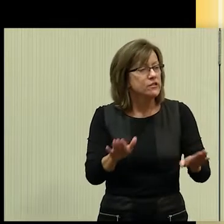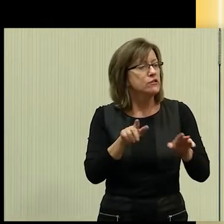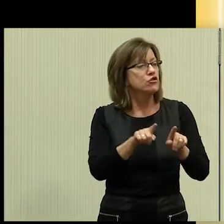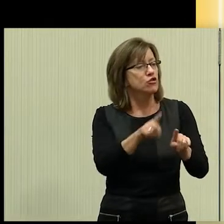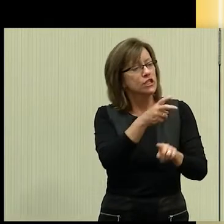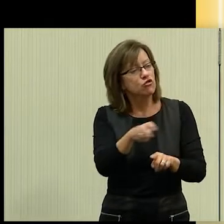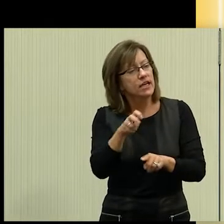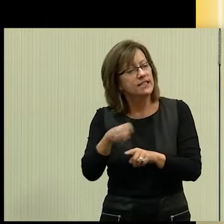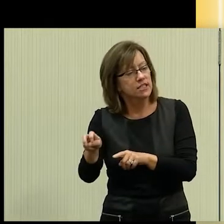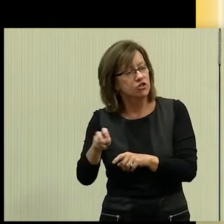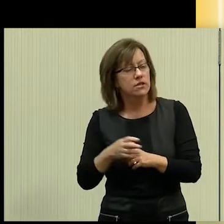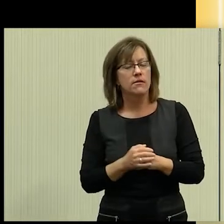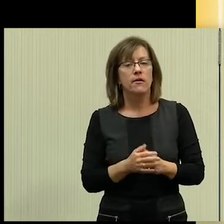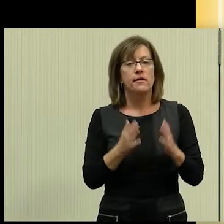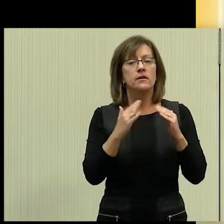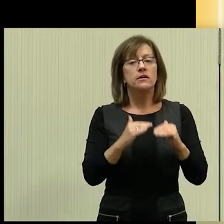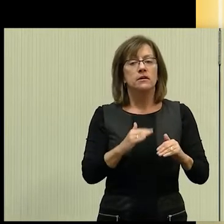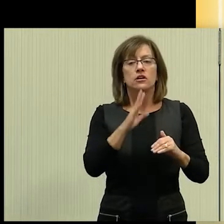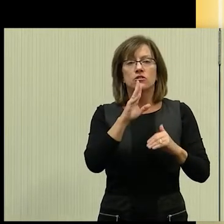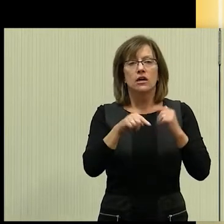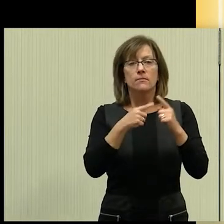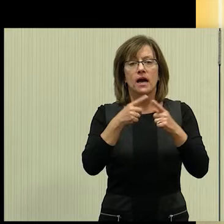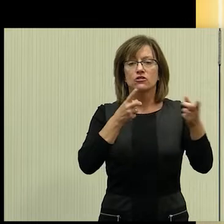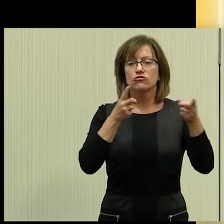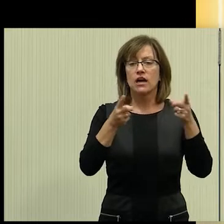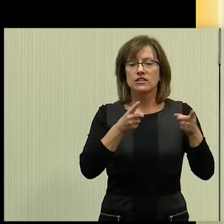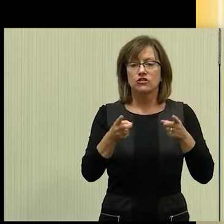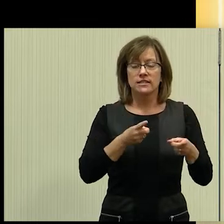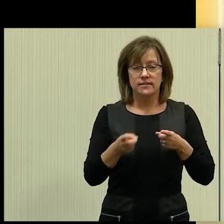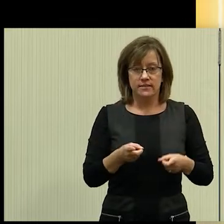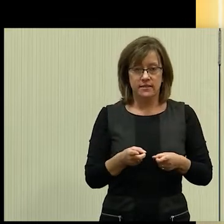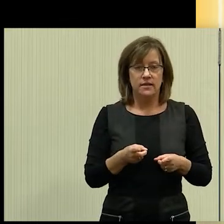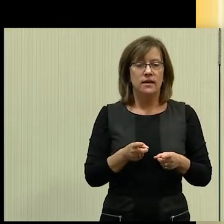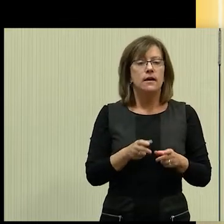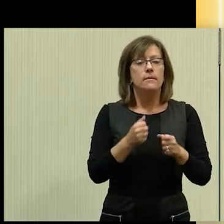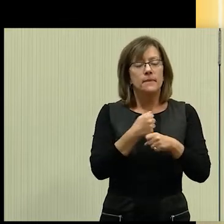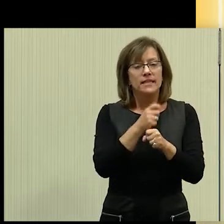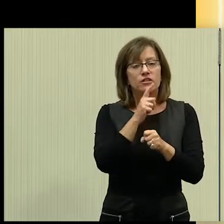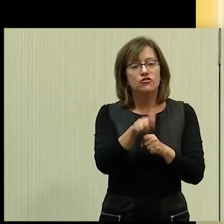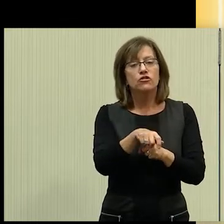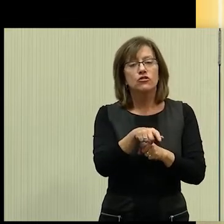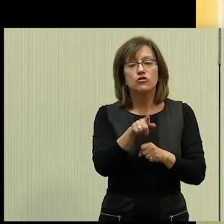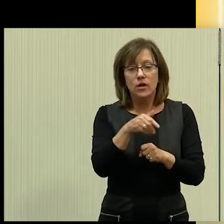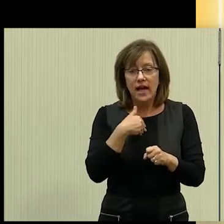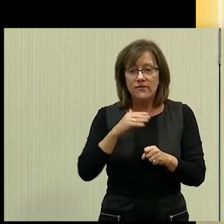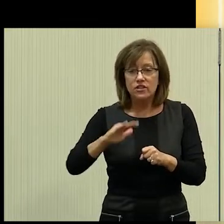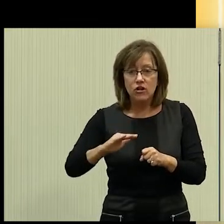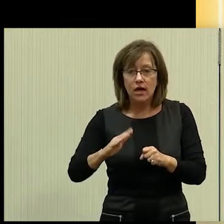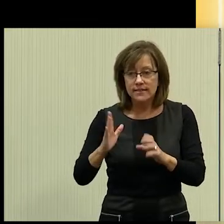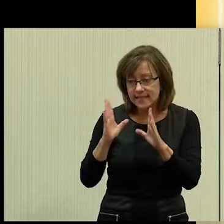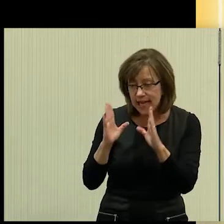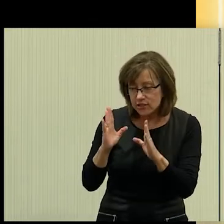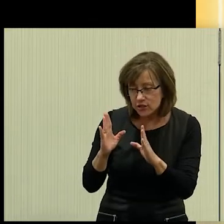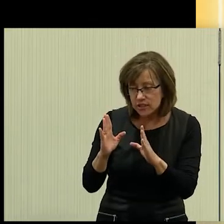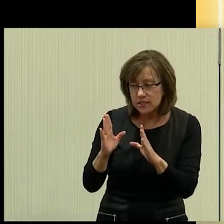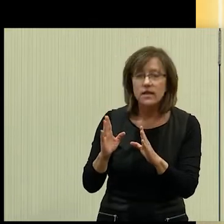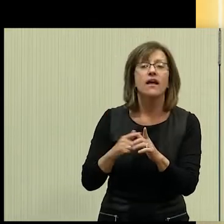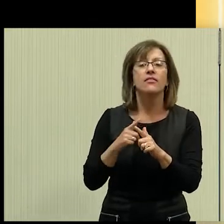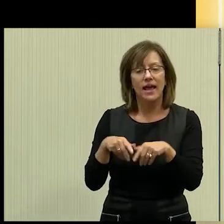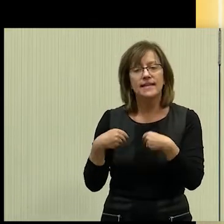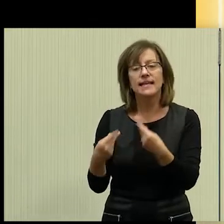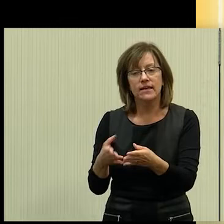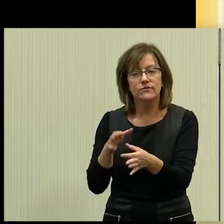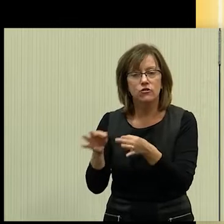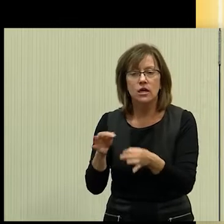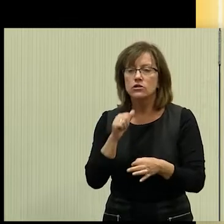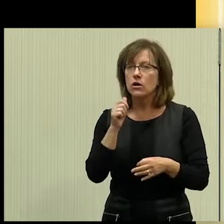about directions, making sure, another environmental kind of cue, making sure you have a child's attention before you give them the